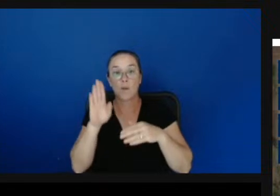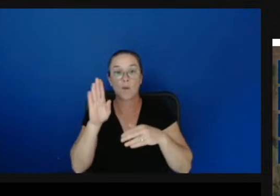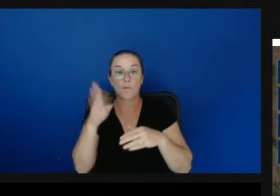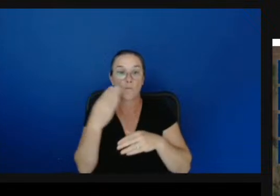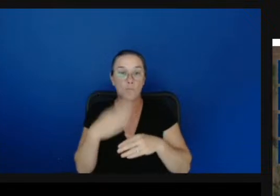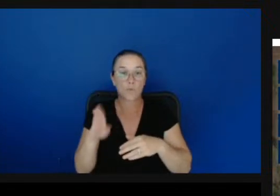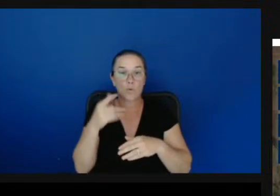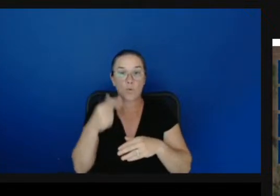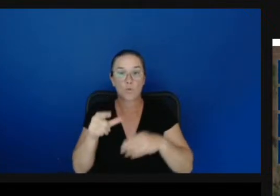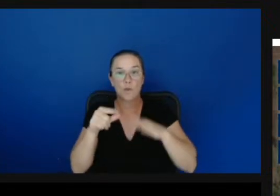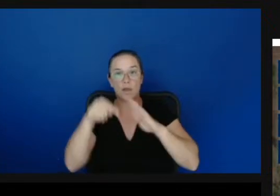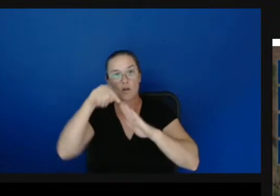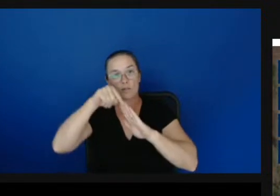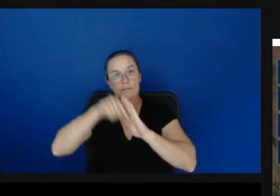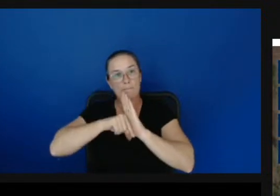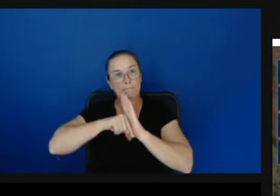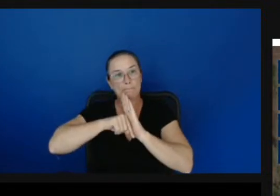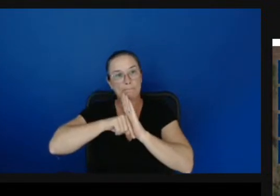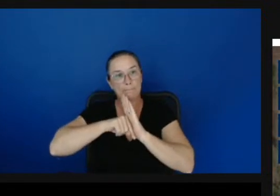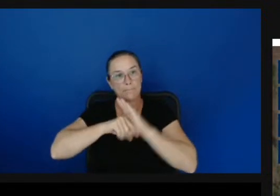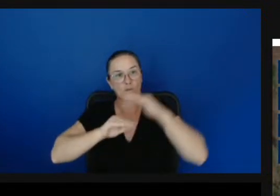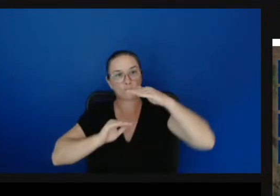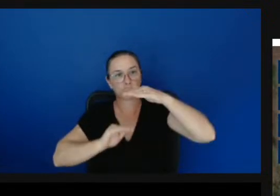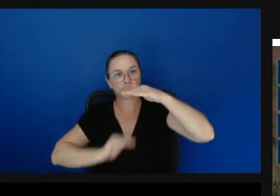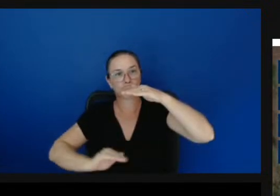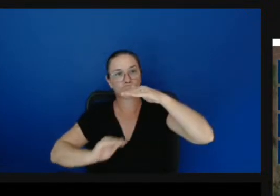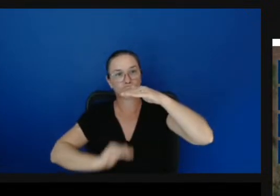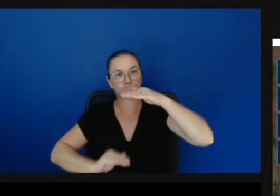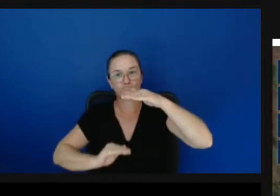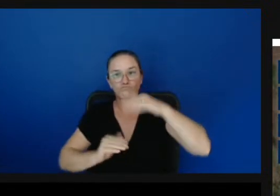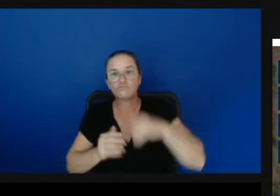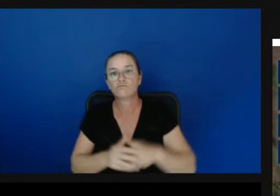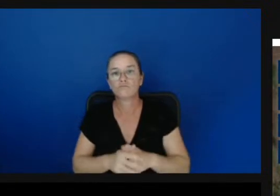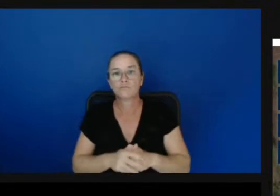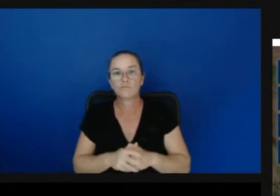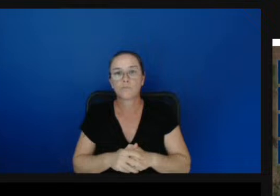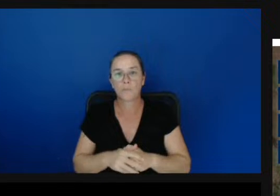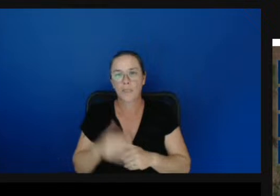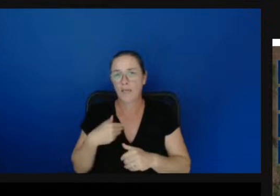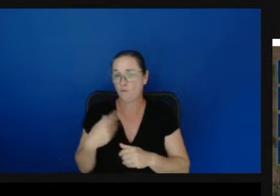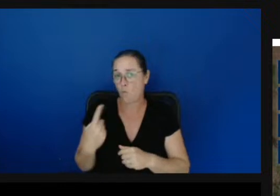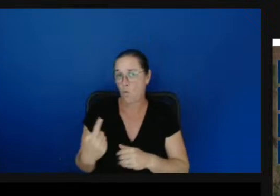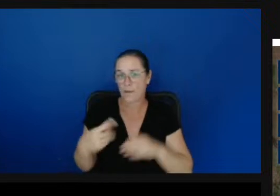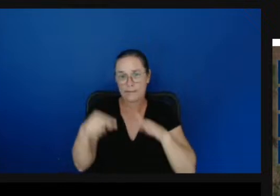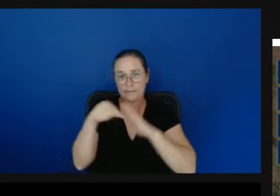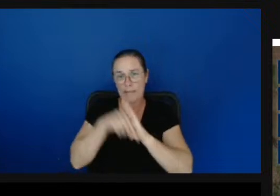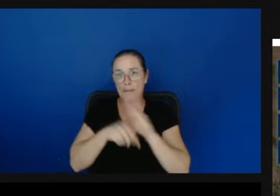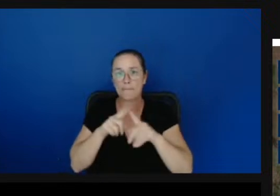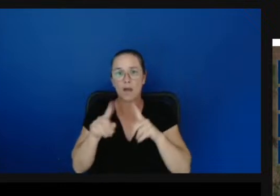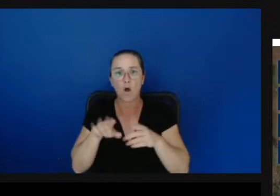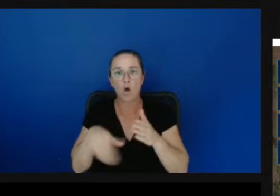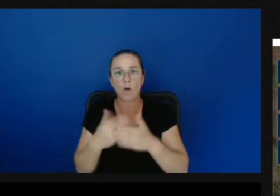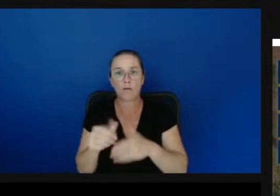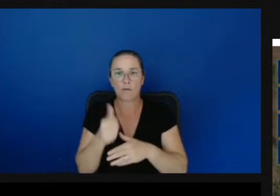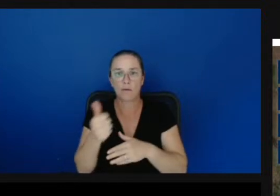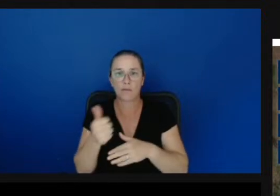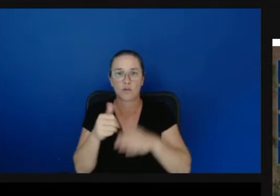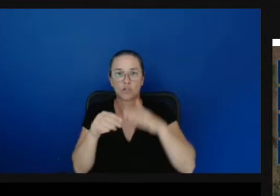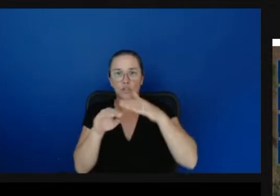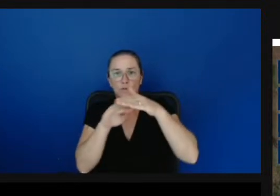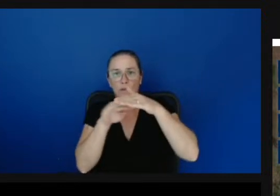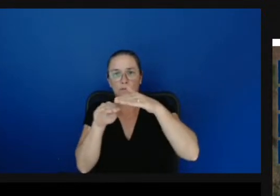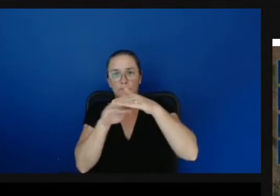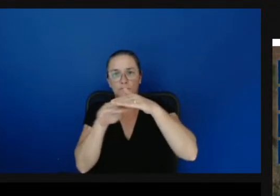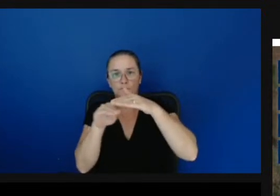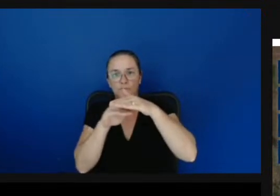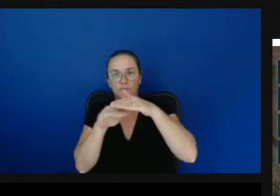deep. So all shallow earthquakes apart from one deep one right through here, near the magma sources. It doesn't have, the purple one has got nothing to